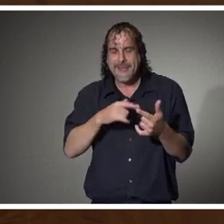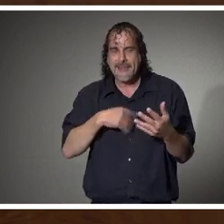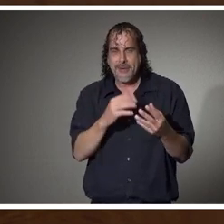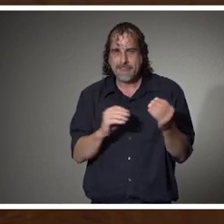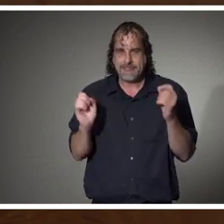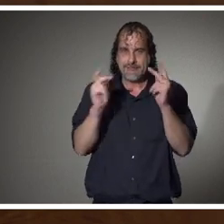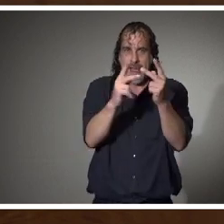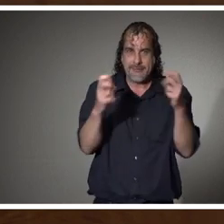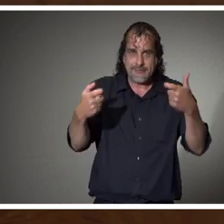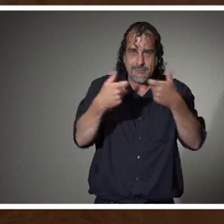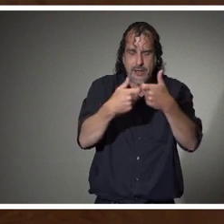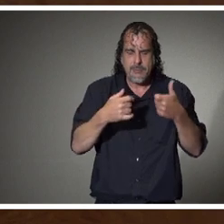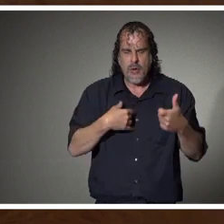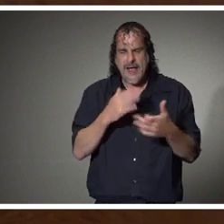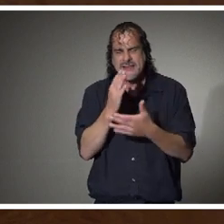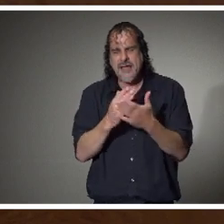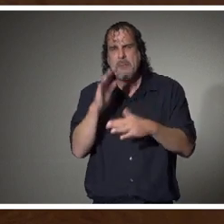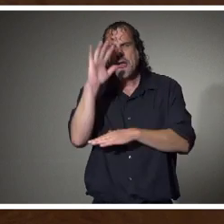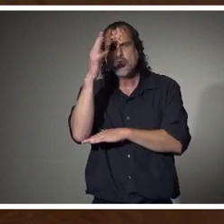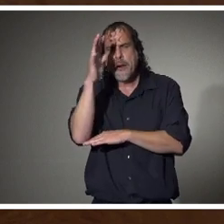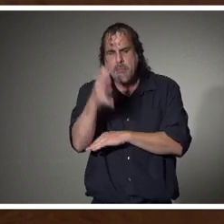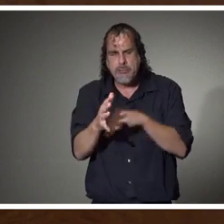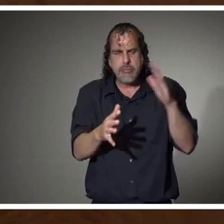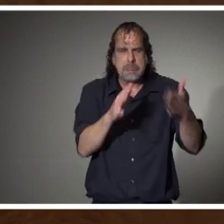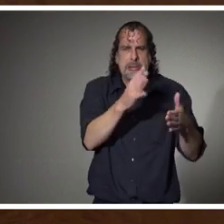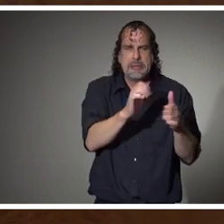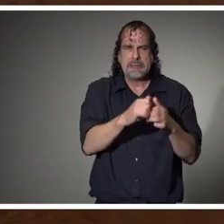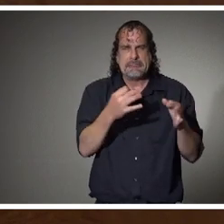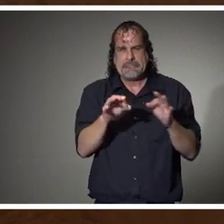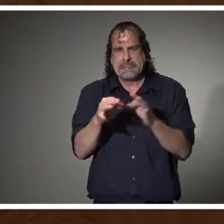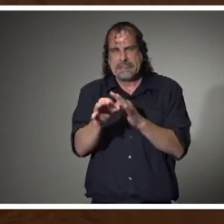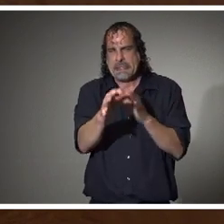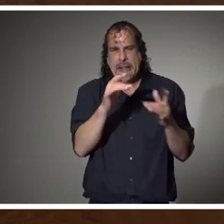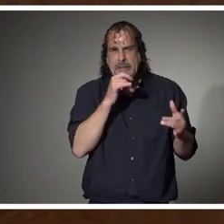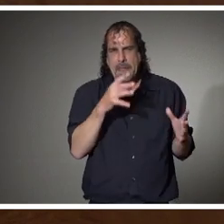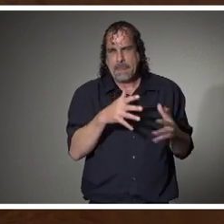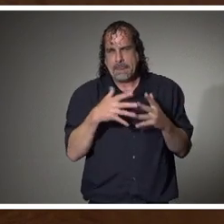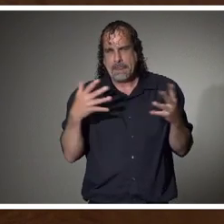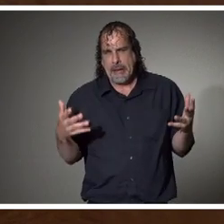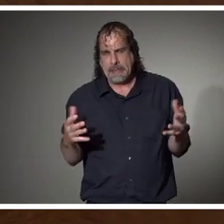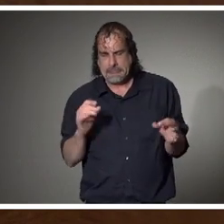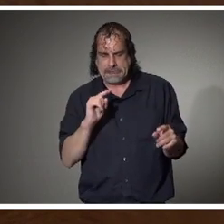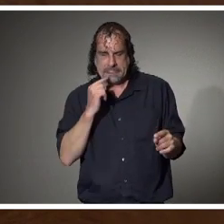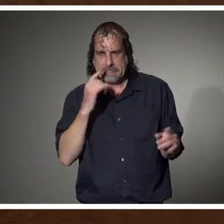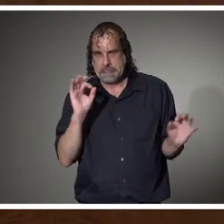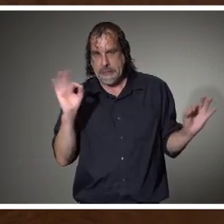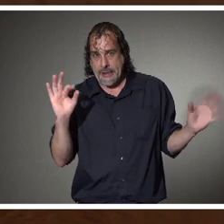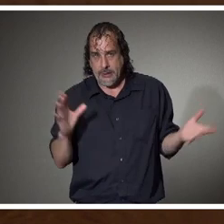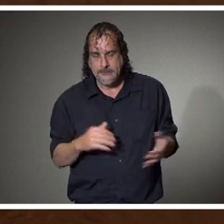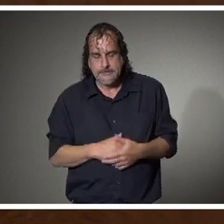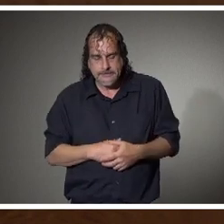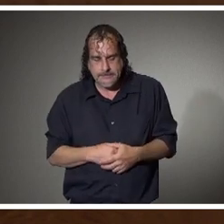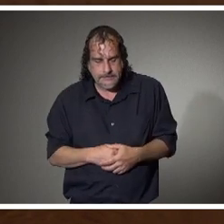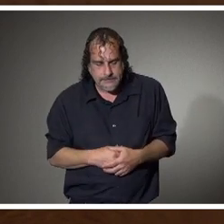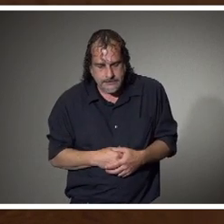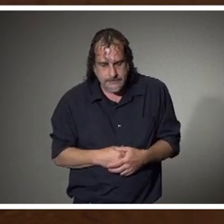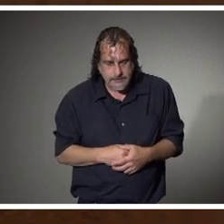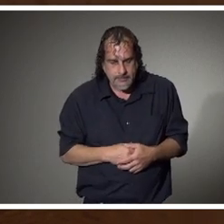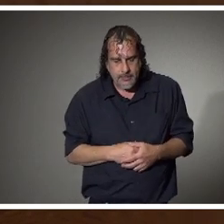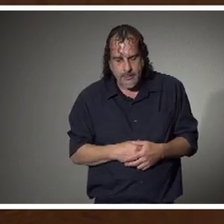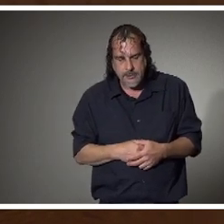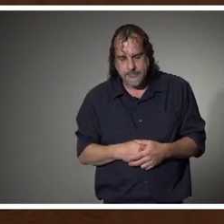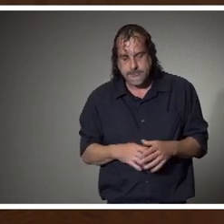minor damage, some trees on the road and things of that nature over multiple counties, but nothing other than that. During our